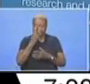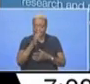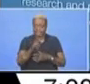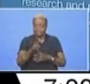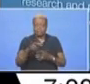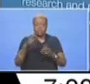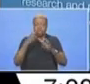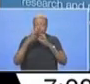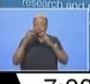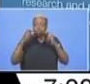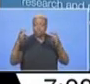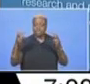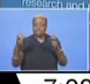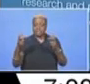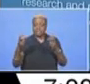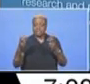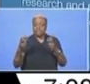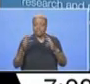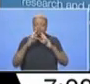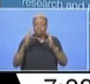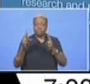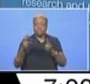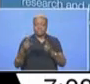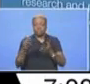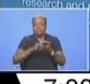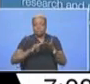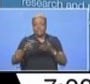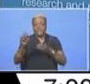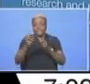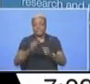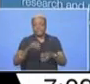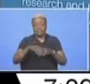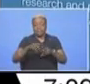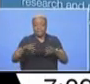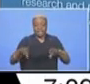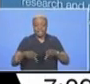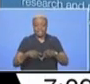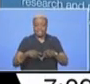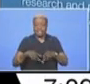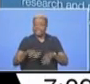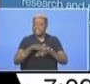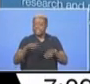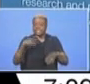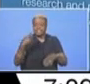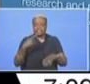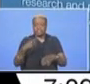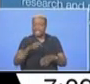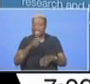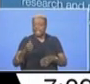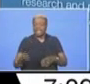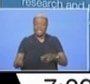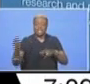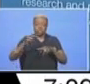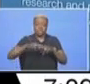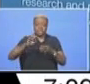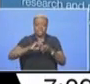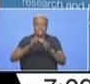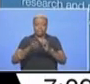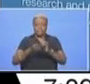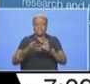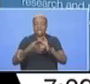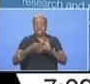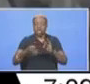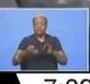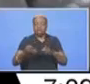the reporting system that has been put in place does not suggest that there's any increased numbers of